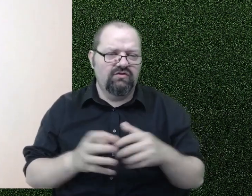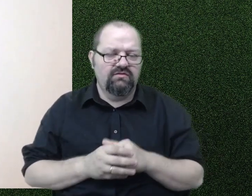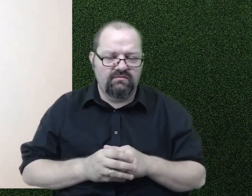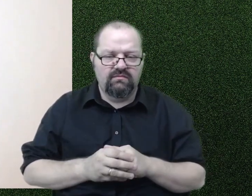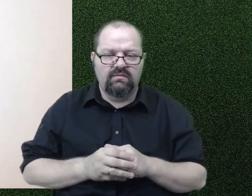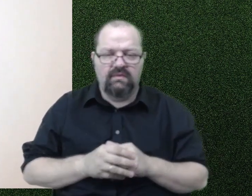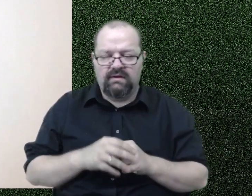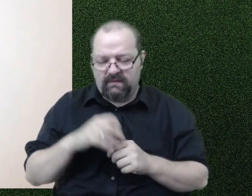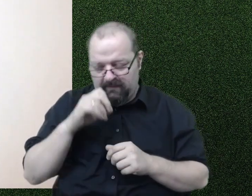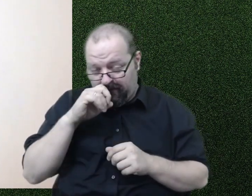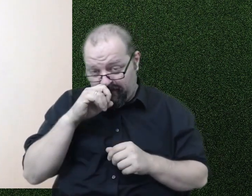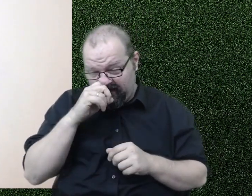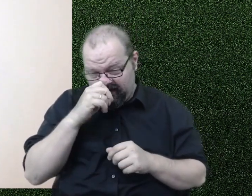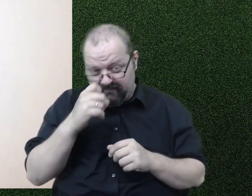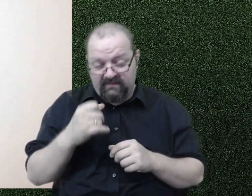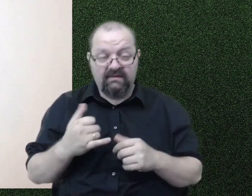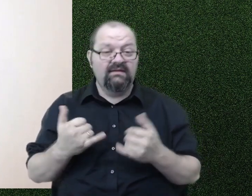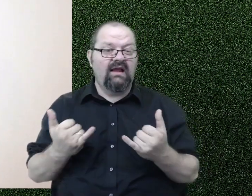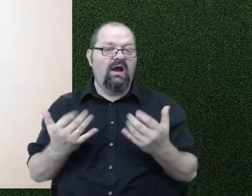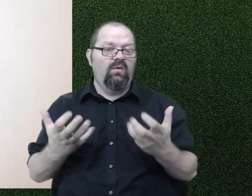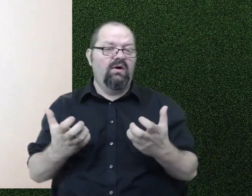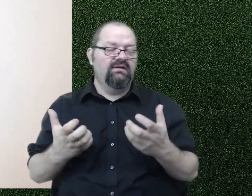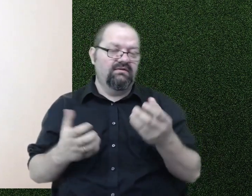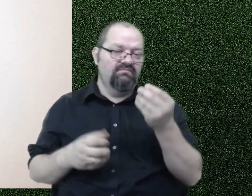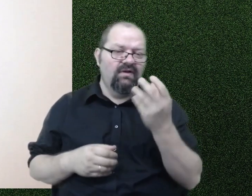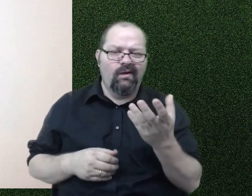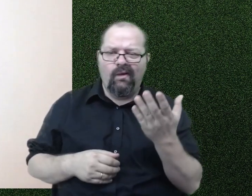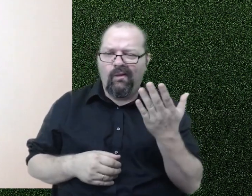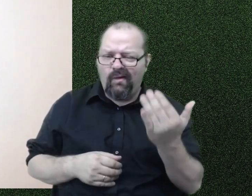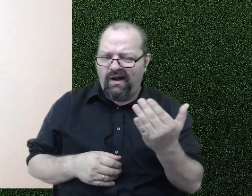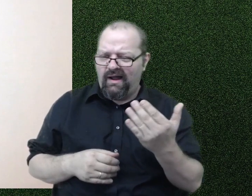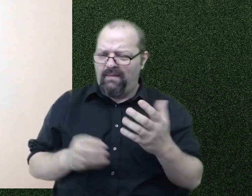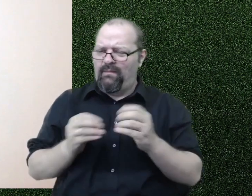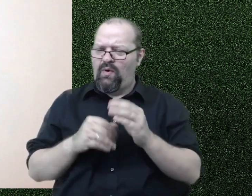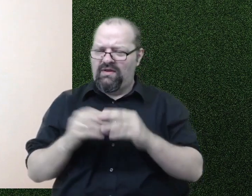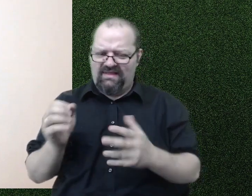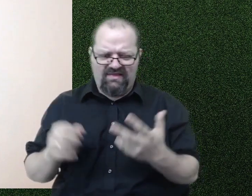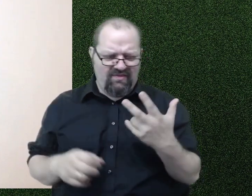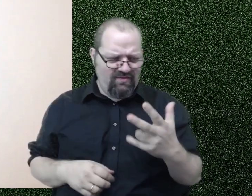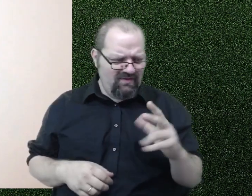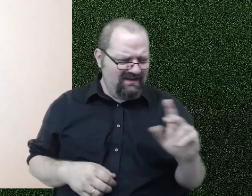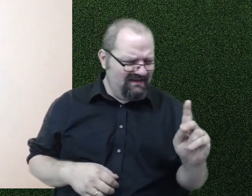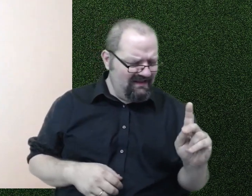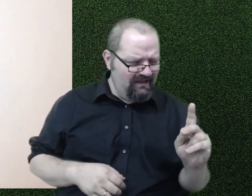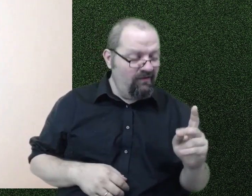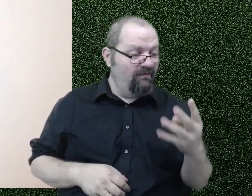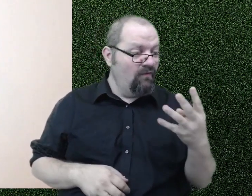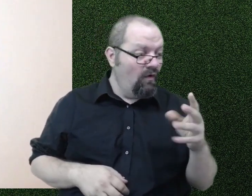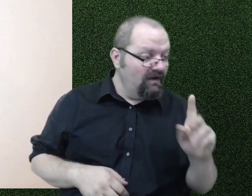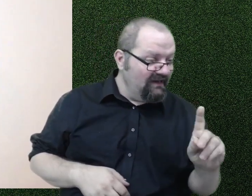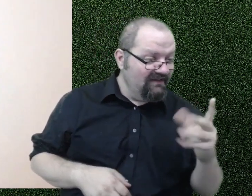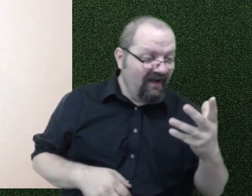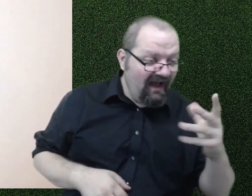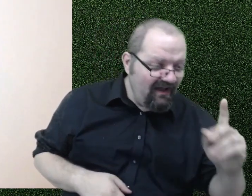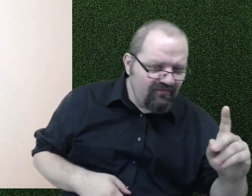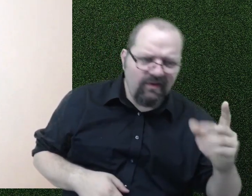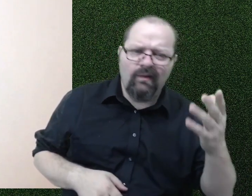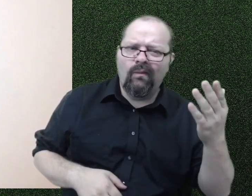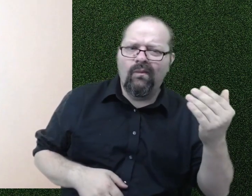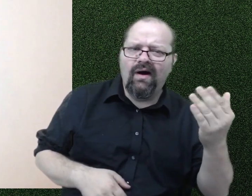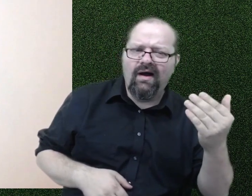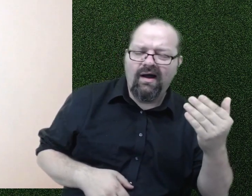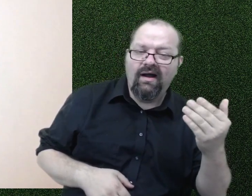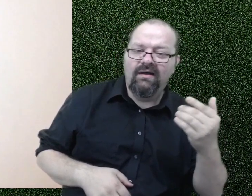some motivation for it. A lot of people say, why go beyond 3-dimensional space, or even 4-dimensional? They'll